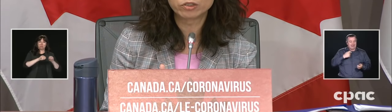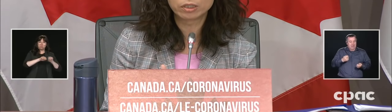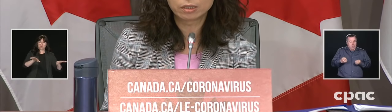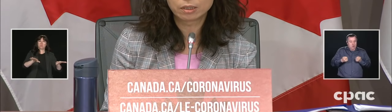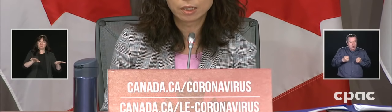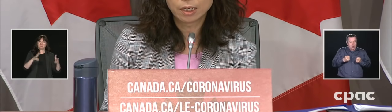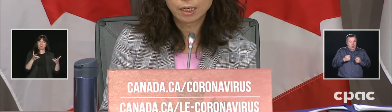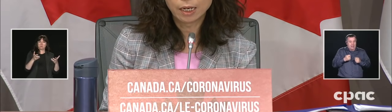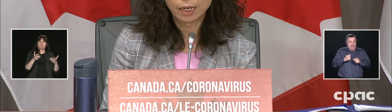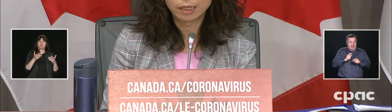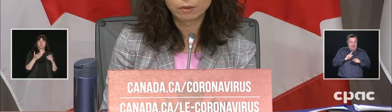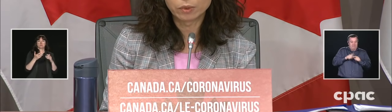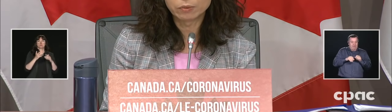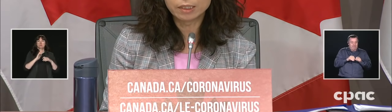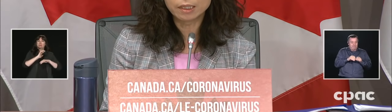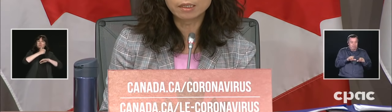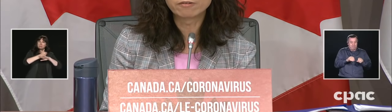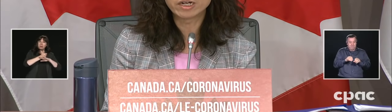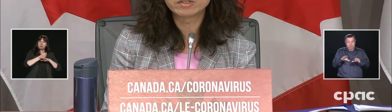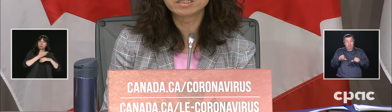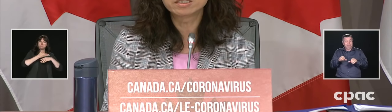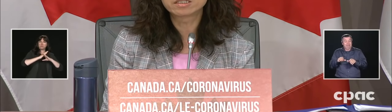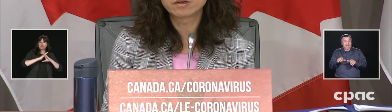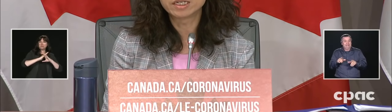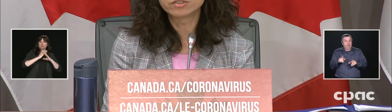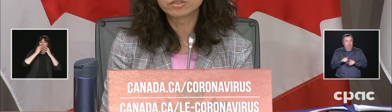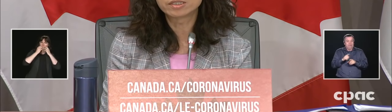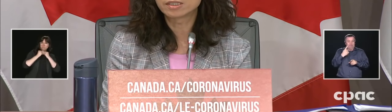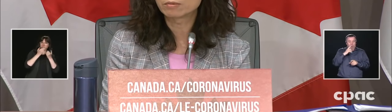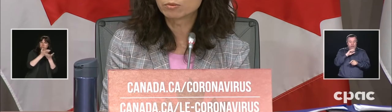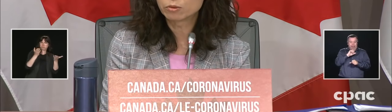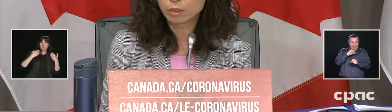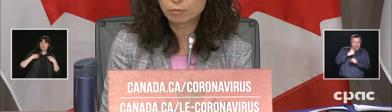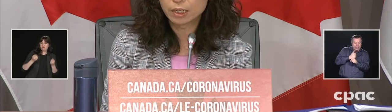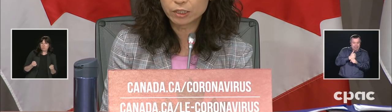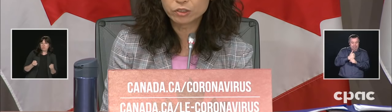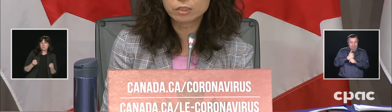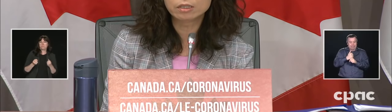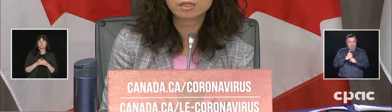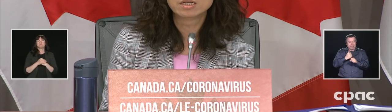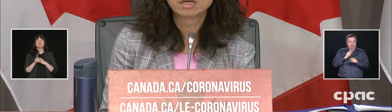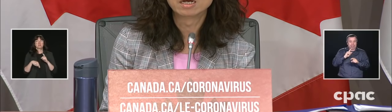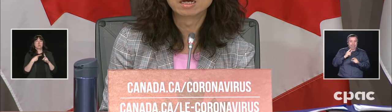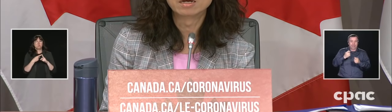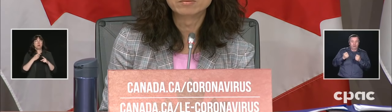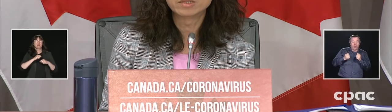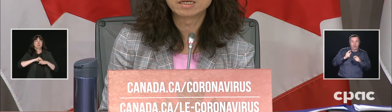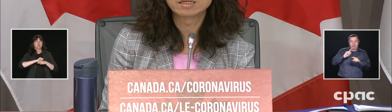preventive measures. I think when we see the virus going into a susceptible population,